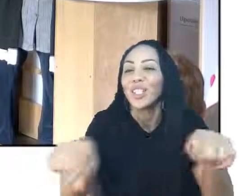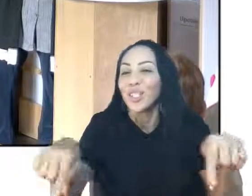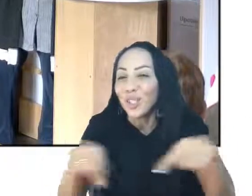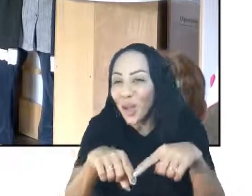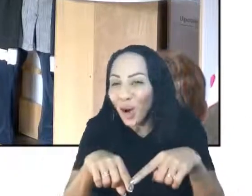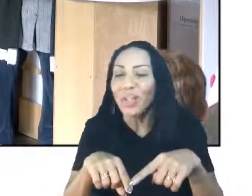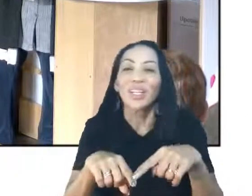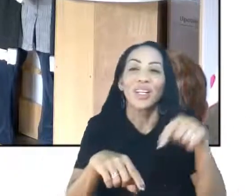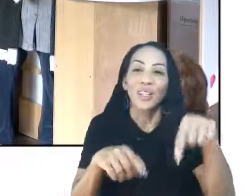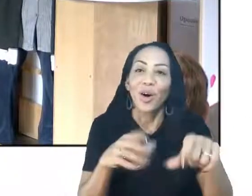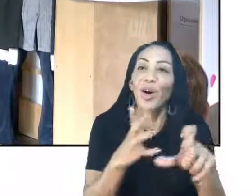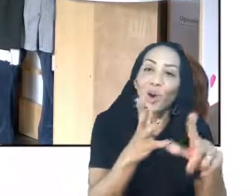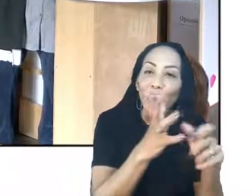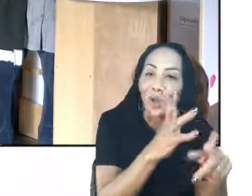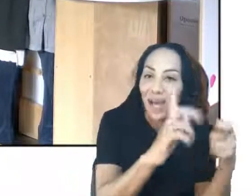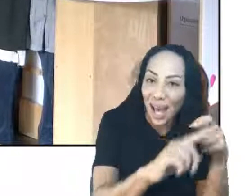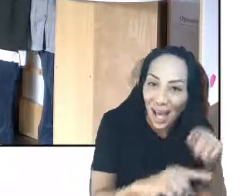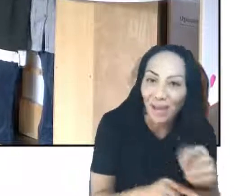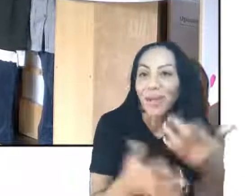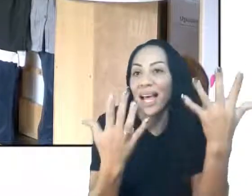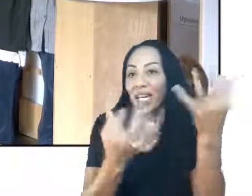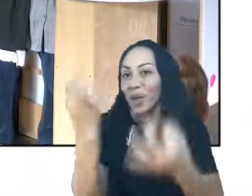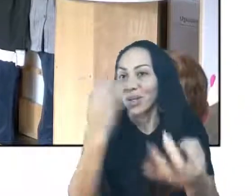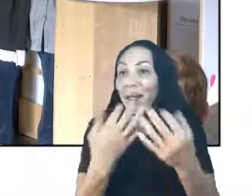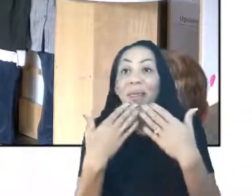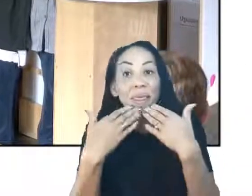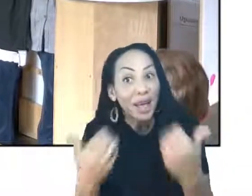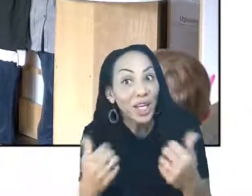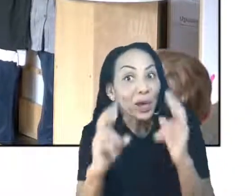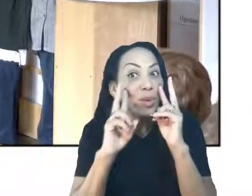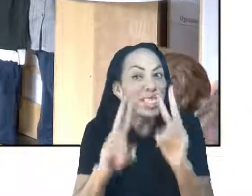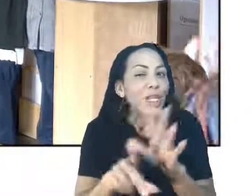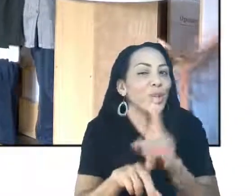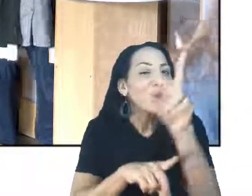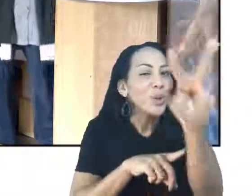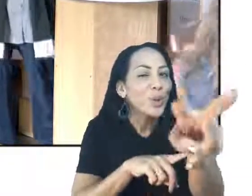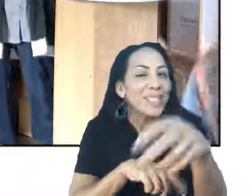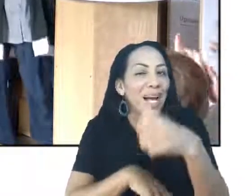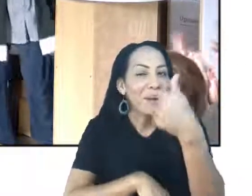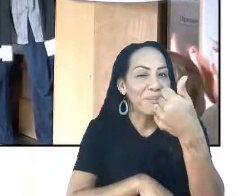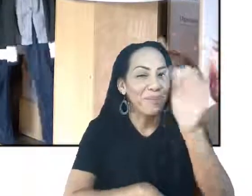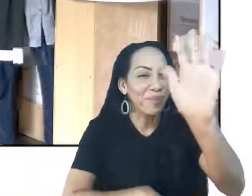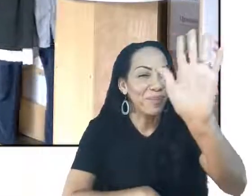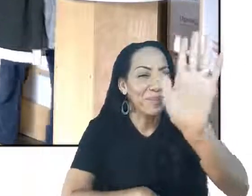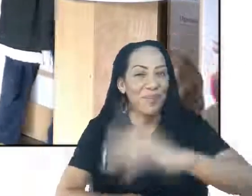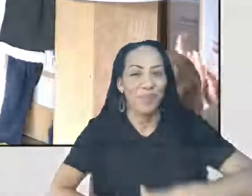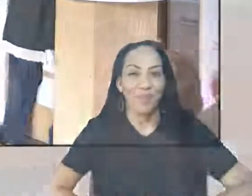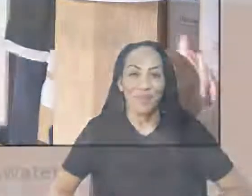questions. Thank you all for being here today, and we'll see you all again in 2 weeks' time. Thank you.